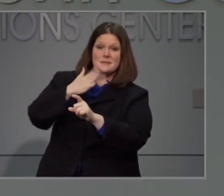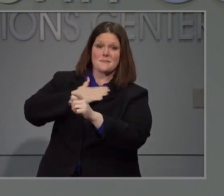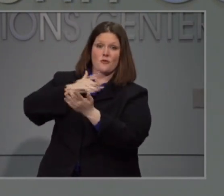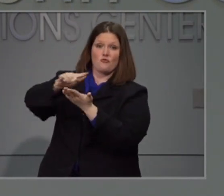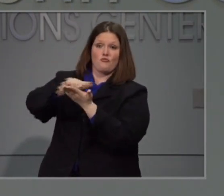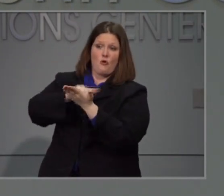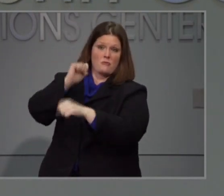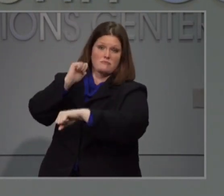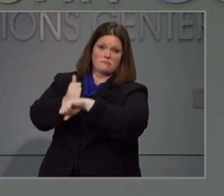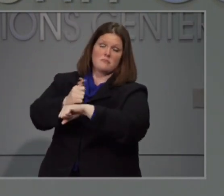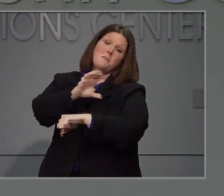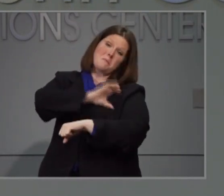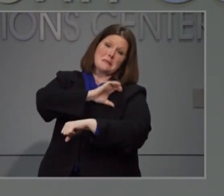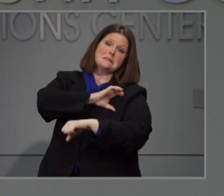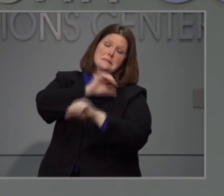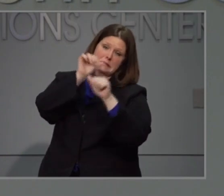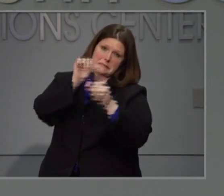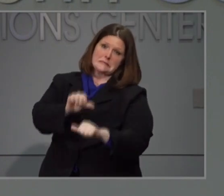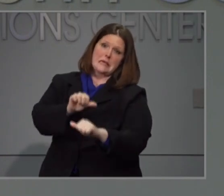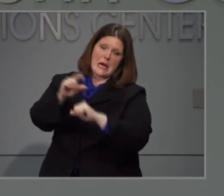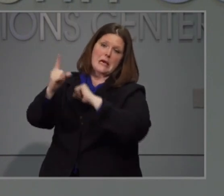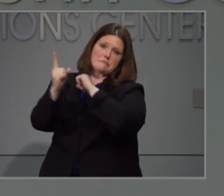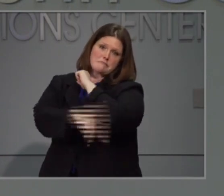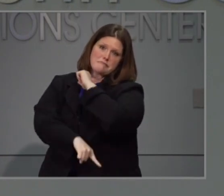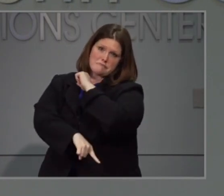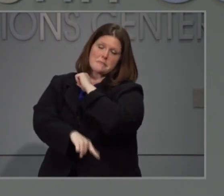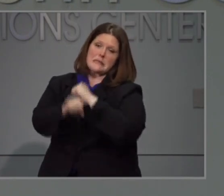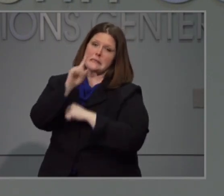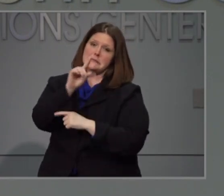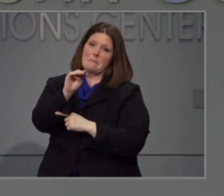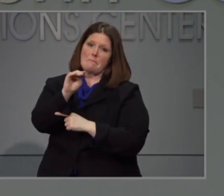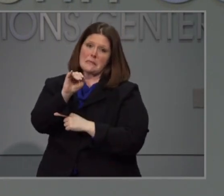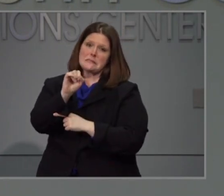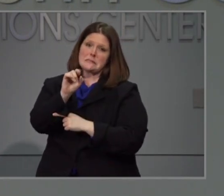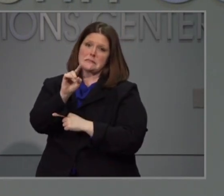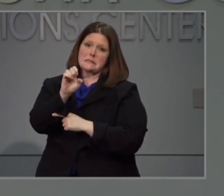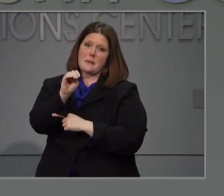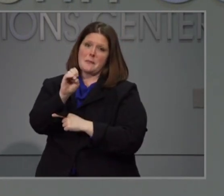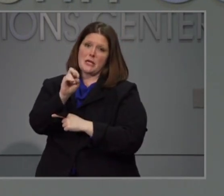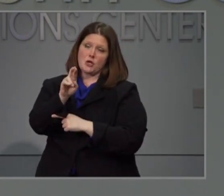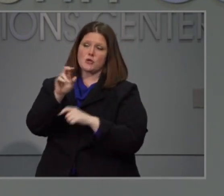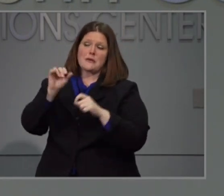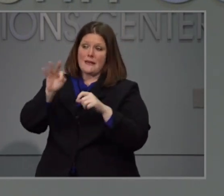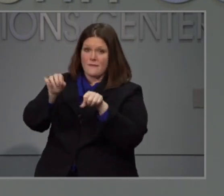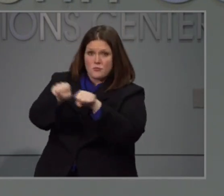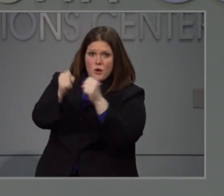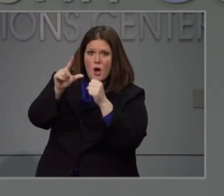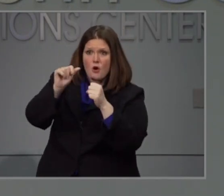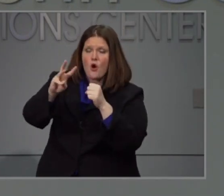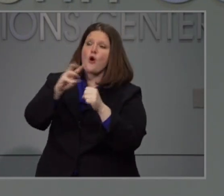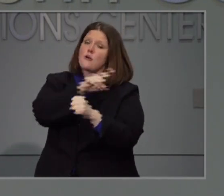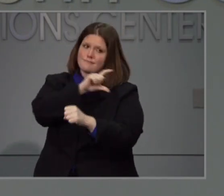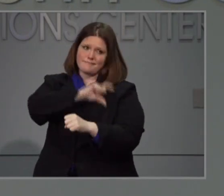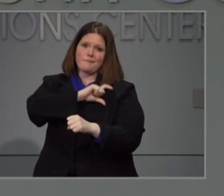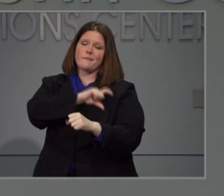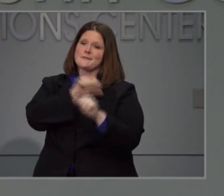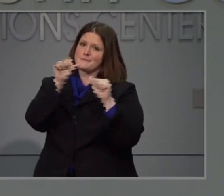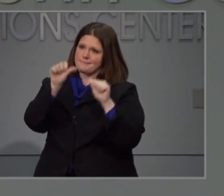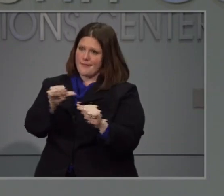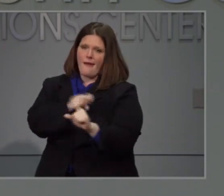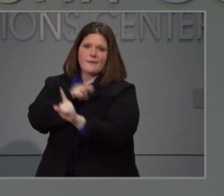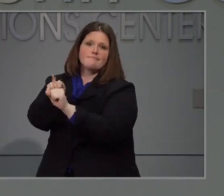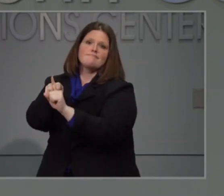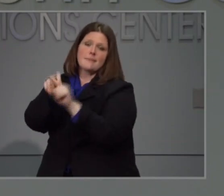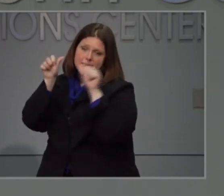law enforcement. It is a misdemeanor to violate the order. And most of the law enforcement officers around the state,